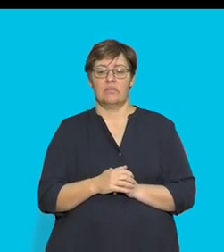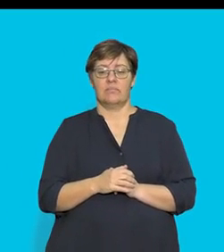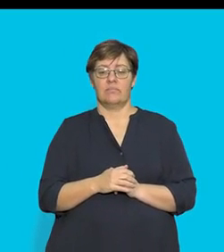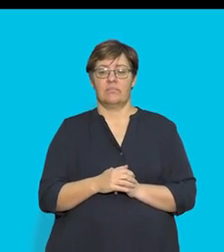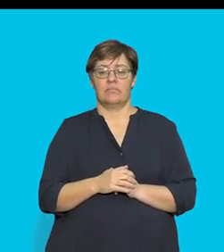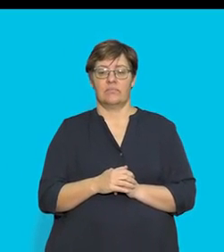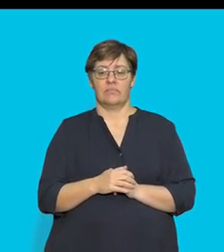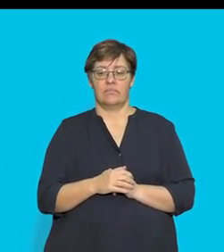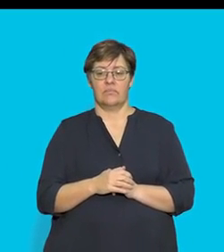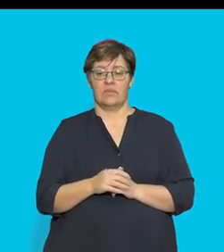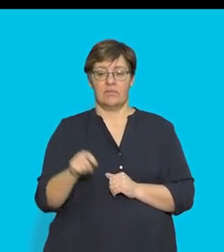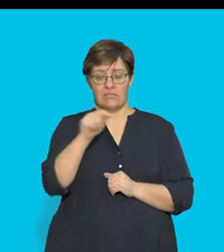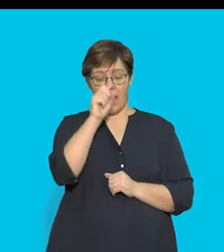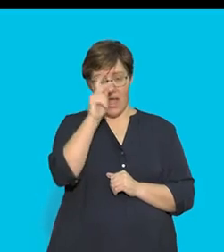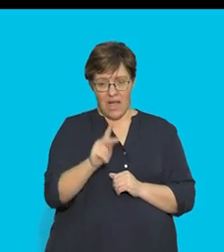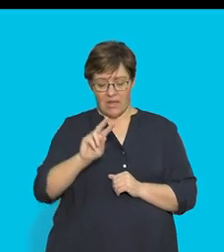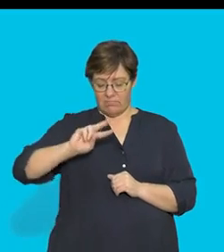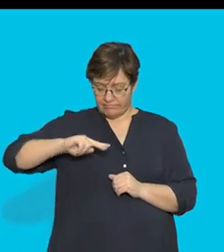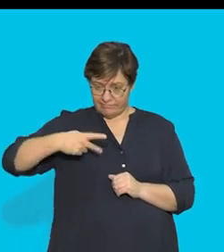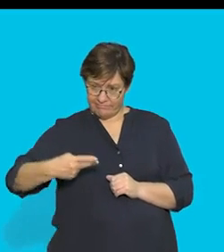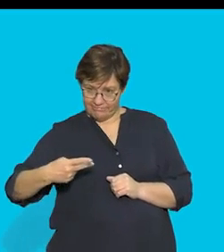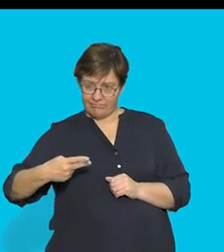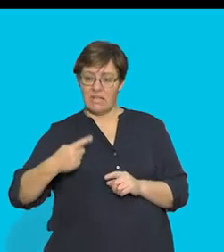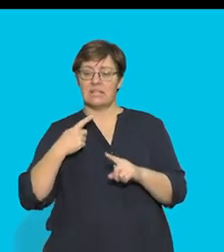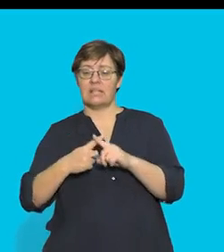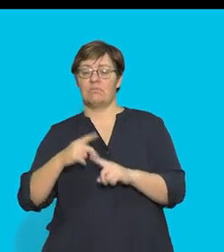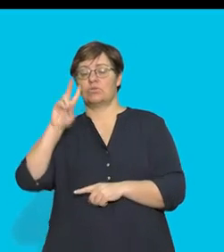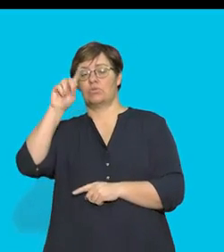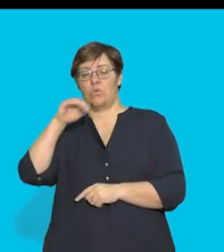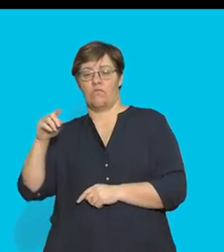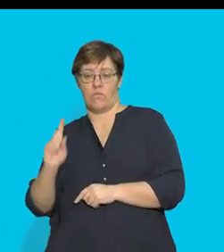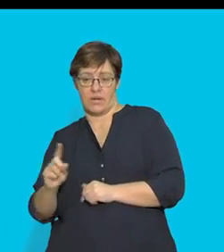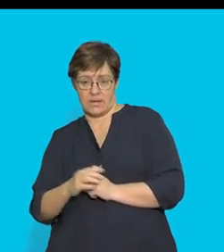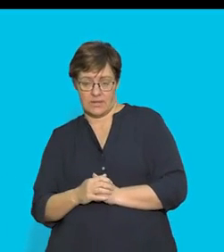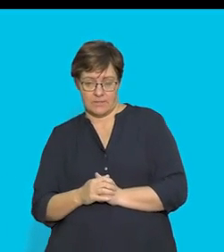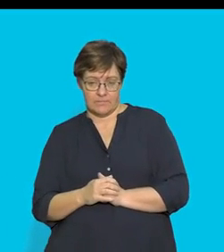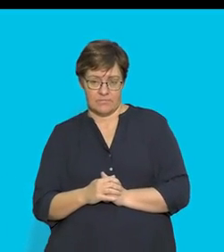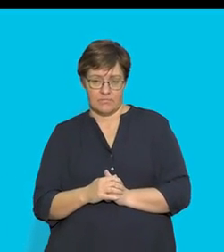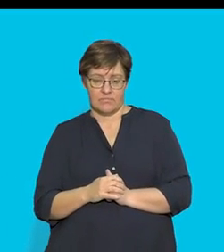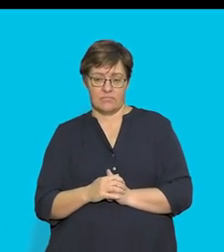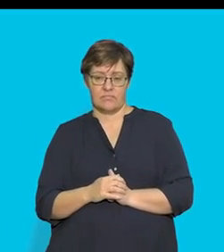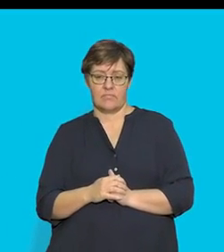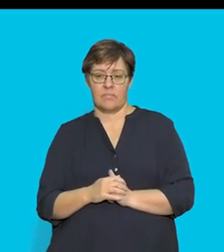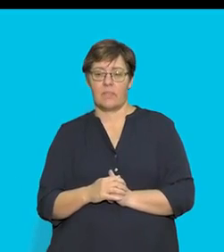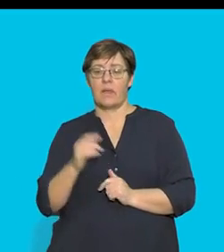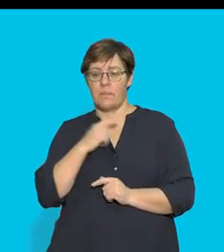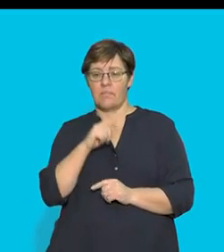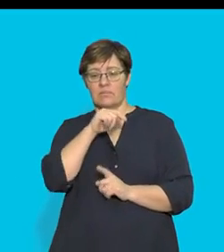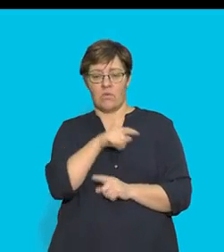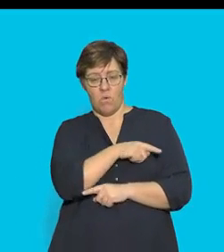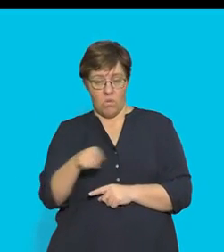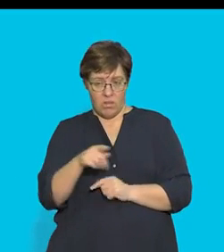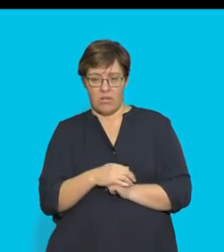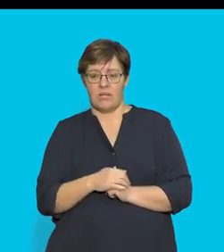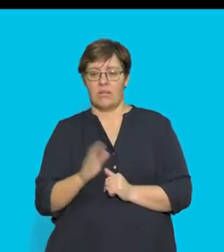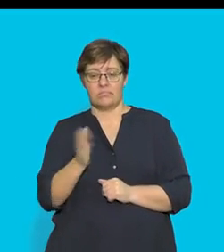it and multiplied, because a divide by half becomes times 2 over 1. Now we're just going to multiply all the numerators out and see what